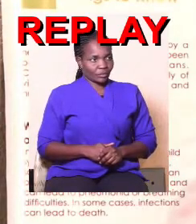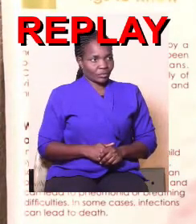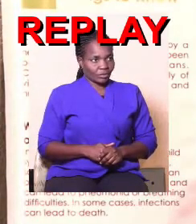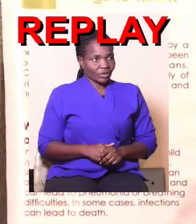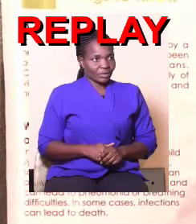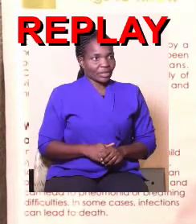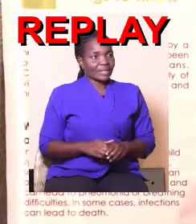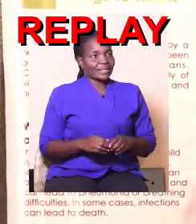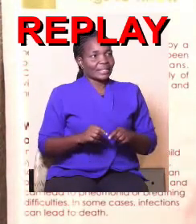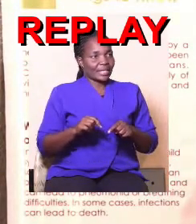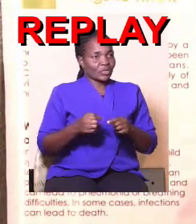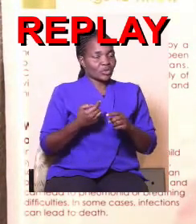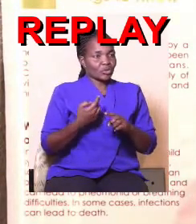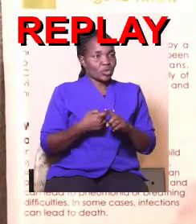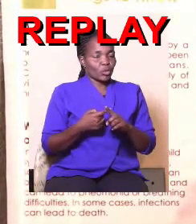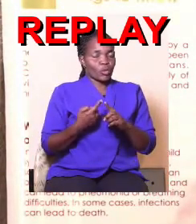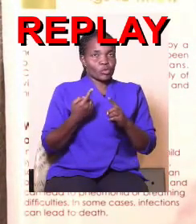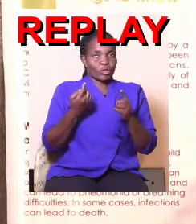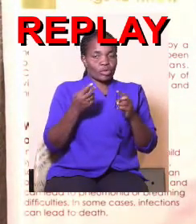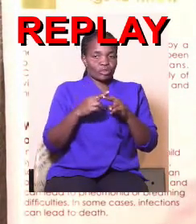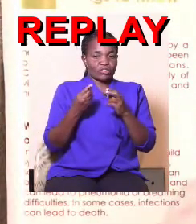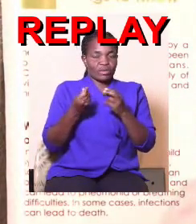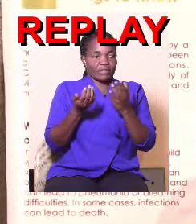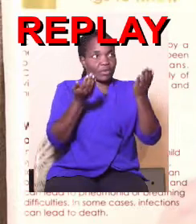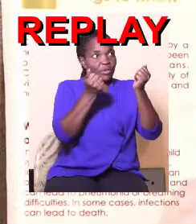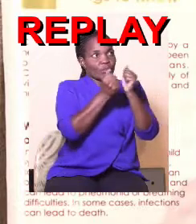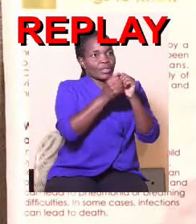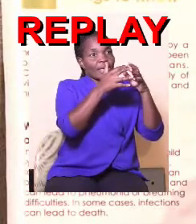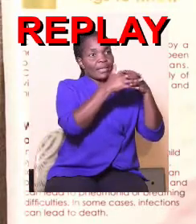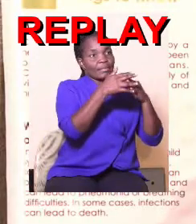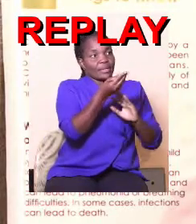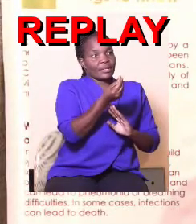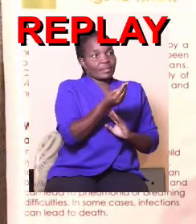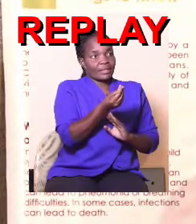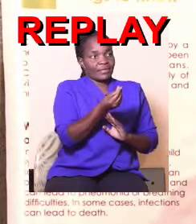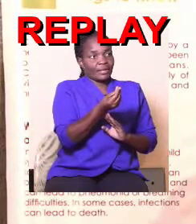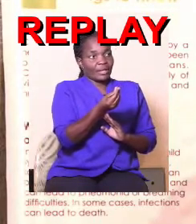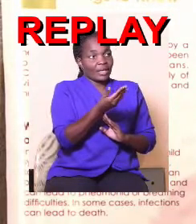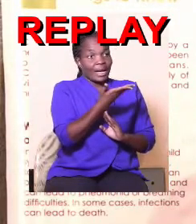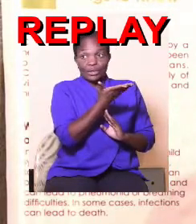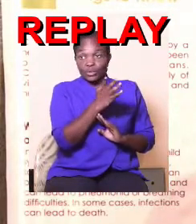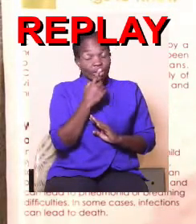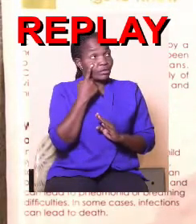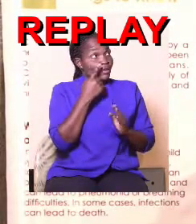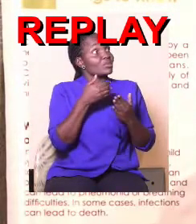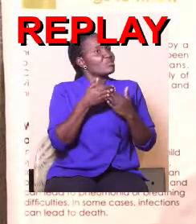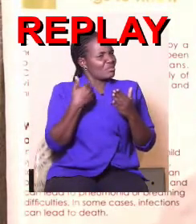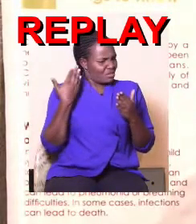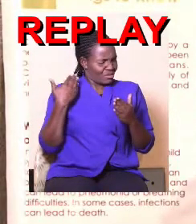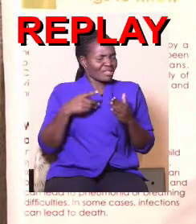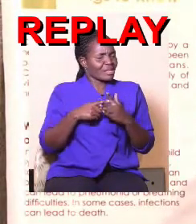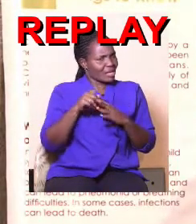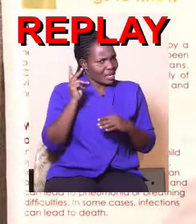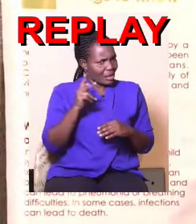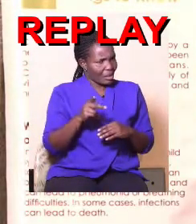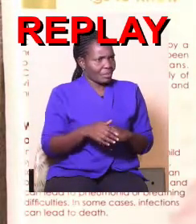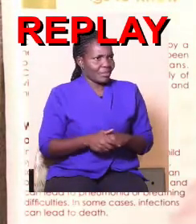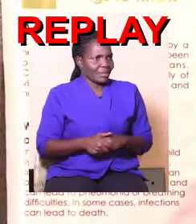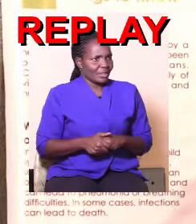and the quality is always the US. It's not something abnormal, it's something we have seen before. When the